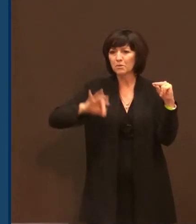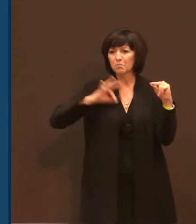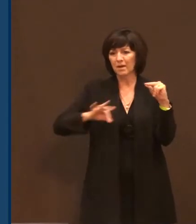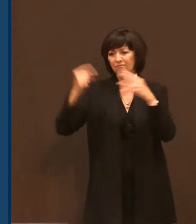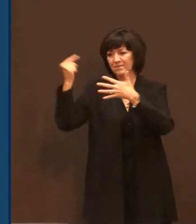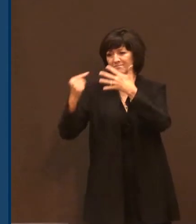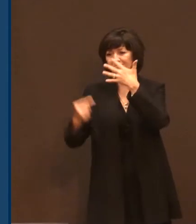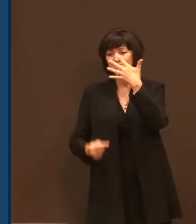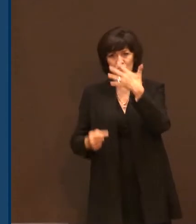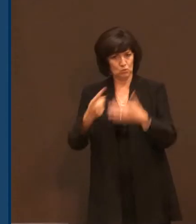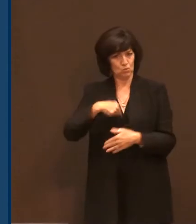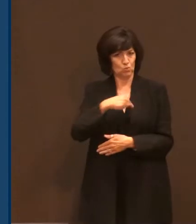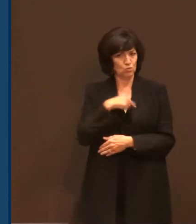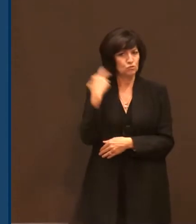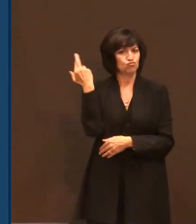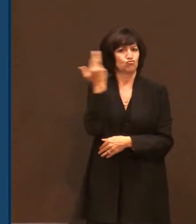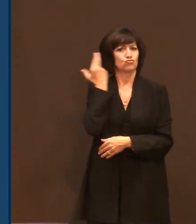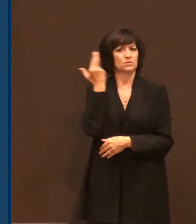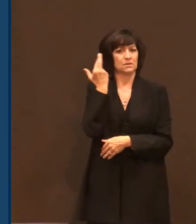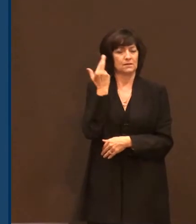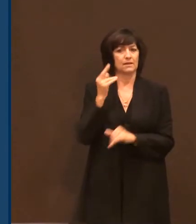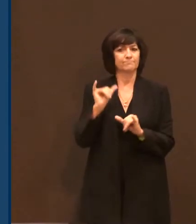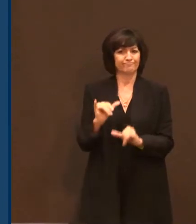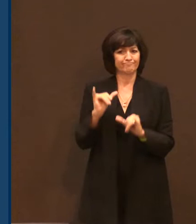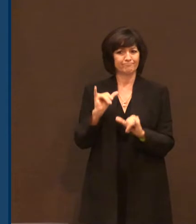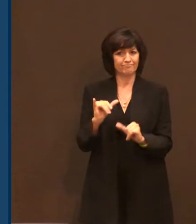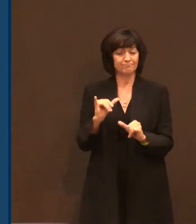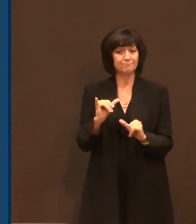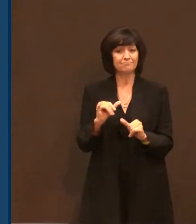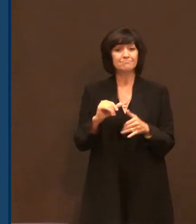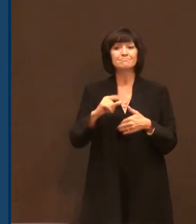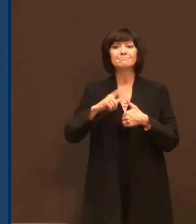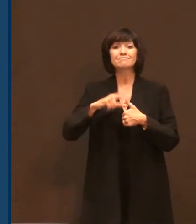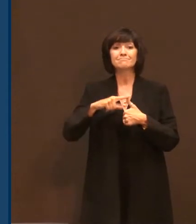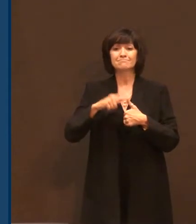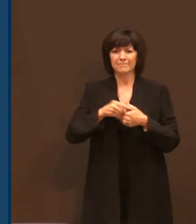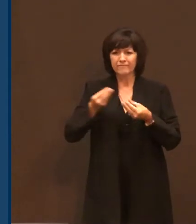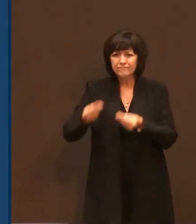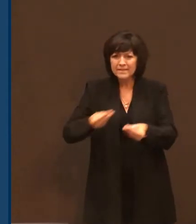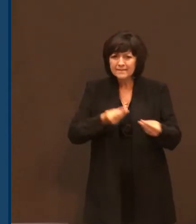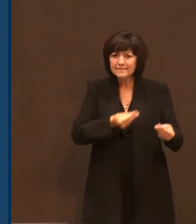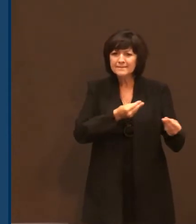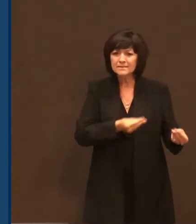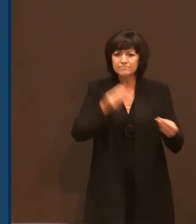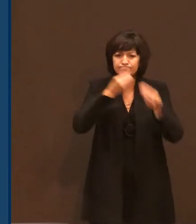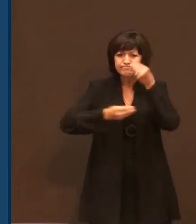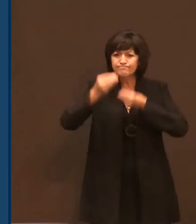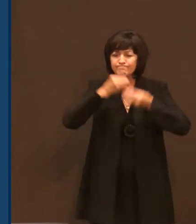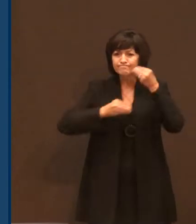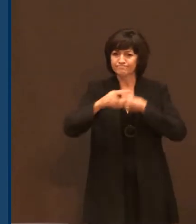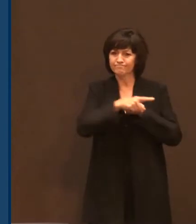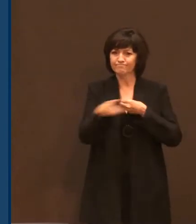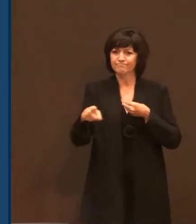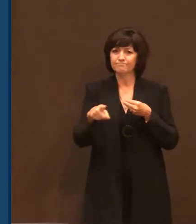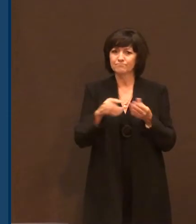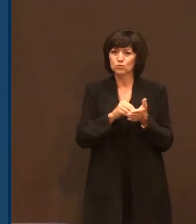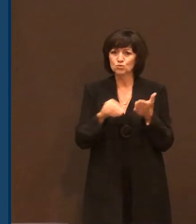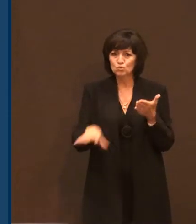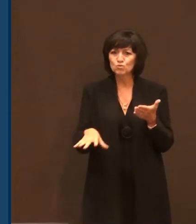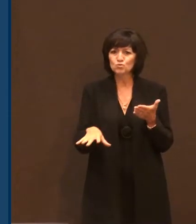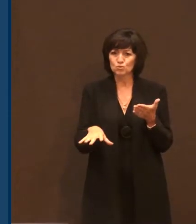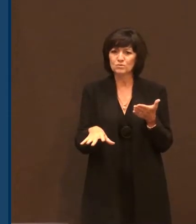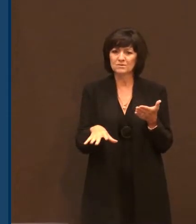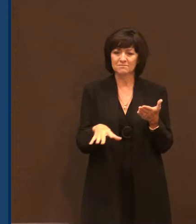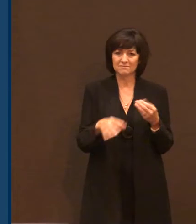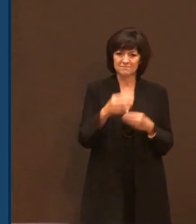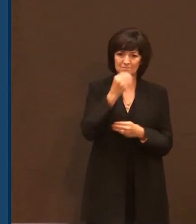spring. We feed thousands of students across Delaware every day with school breakfasts and school